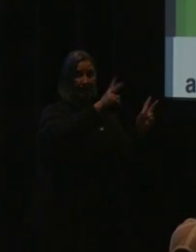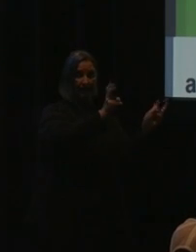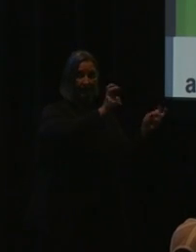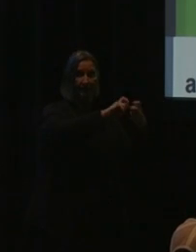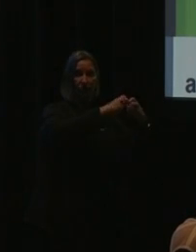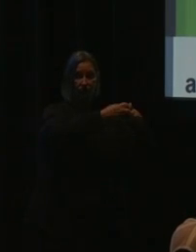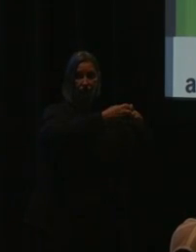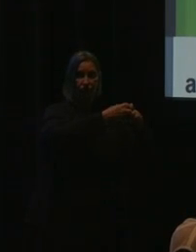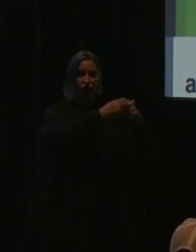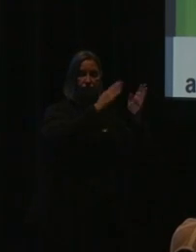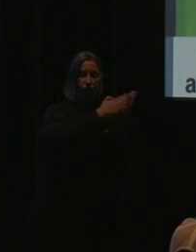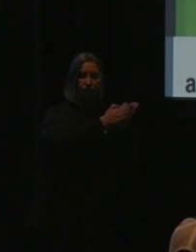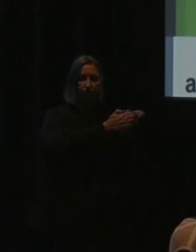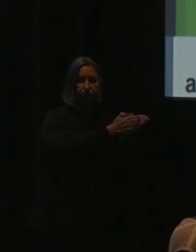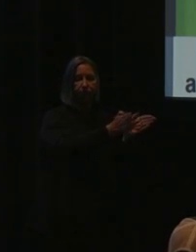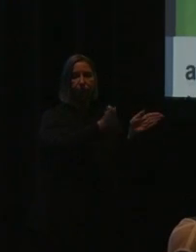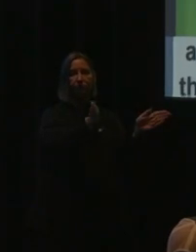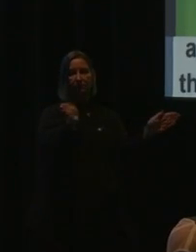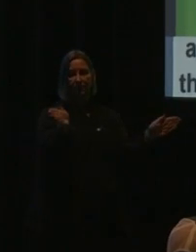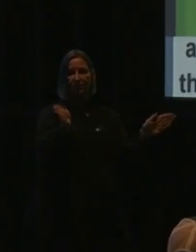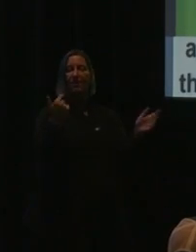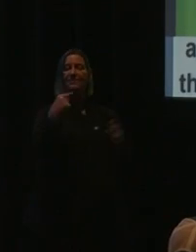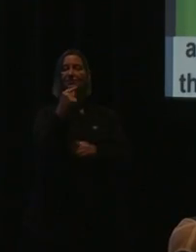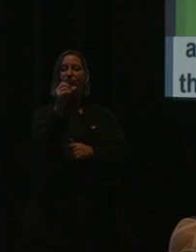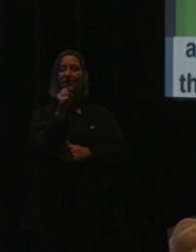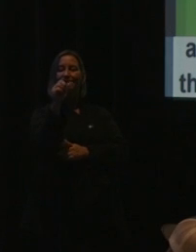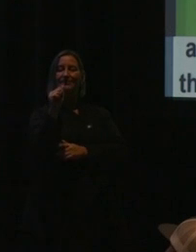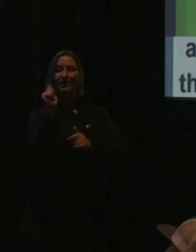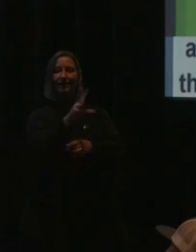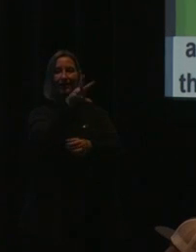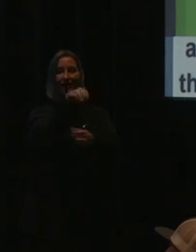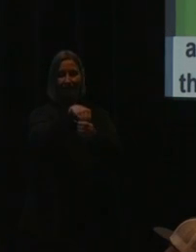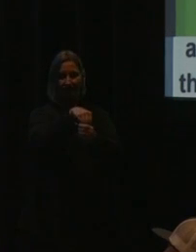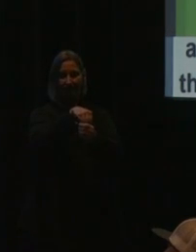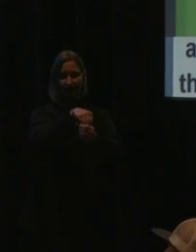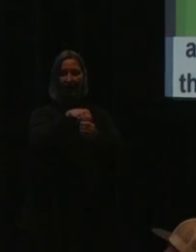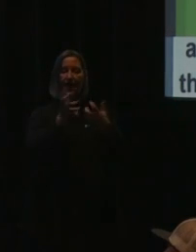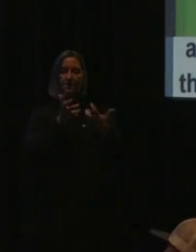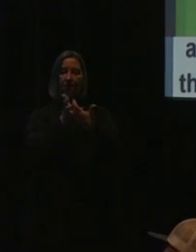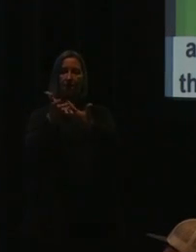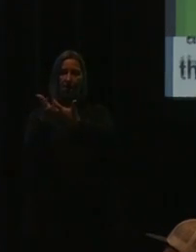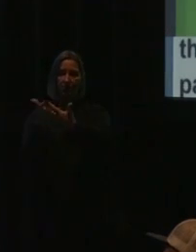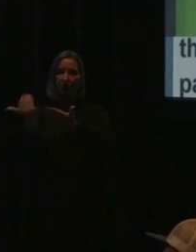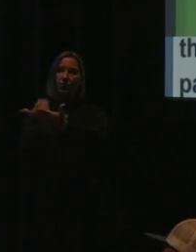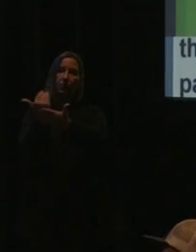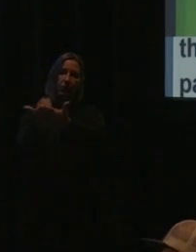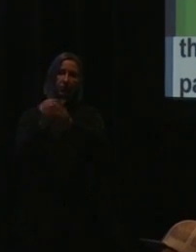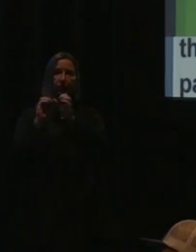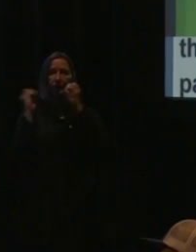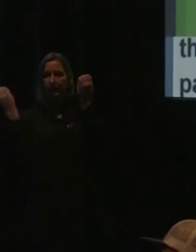broader platform that has the ability for GSA to capacity build, partner with new social